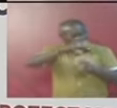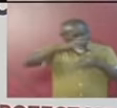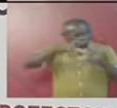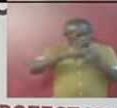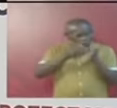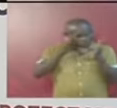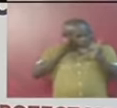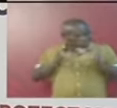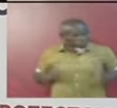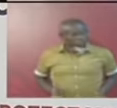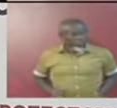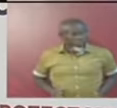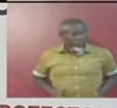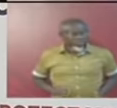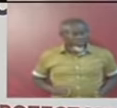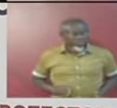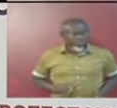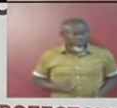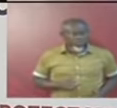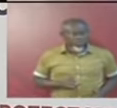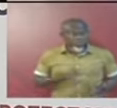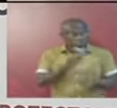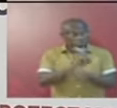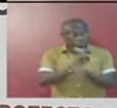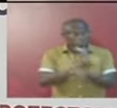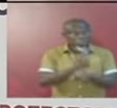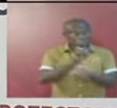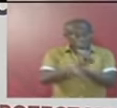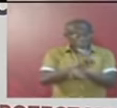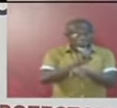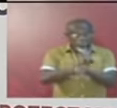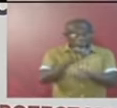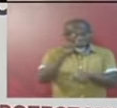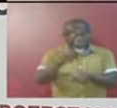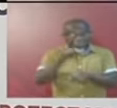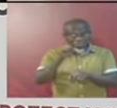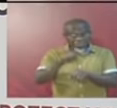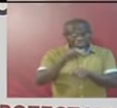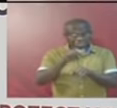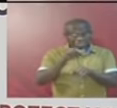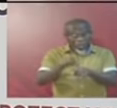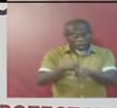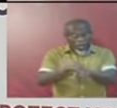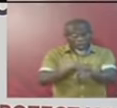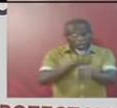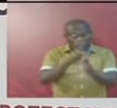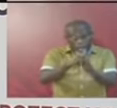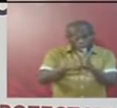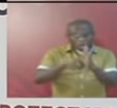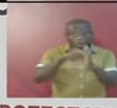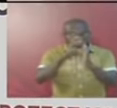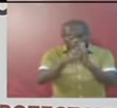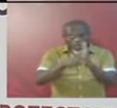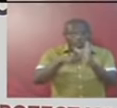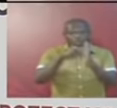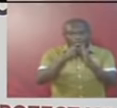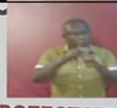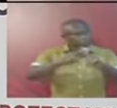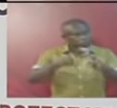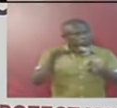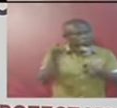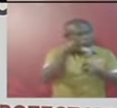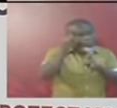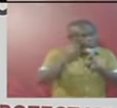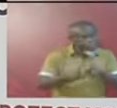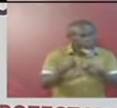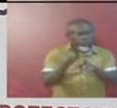takes up a substantial number of hours for many of us, and particularly so for frontline workers. But you have to take care of your health. In addition